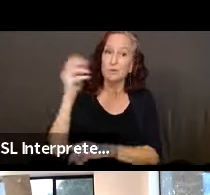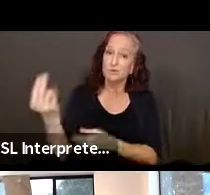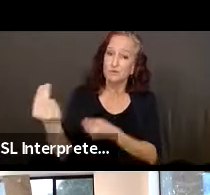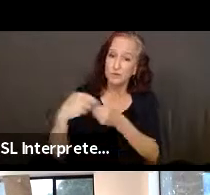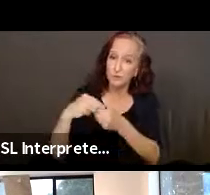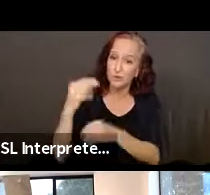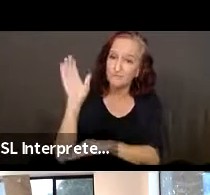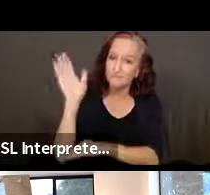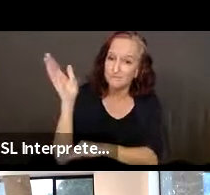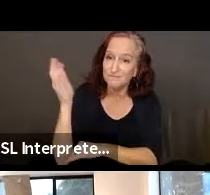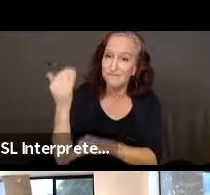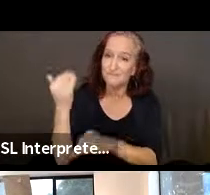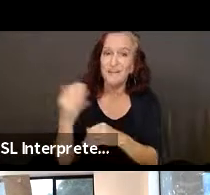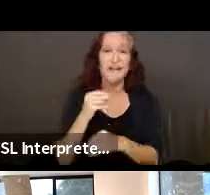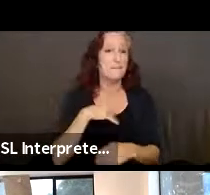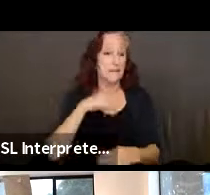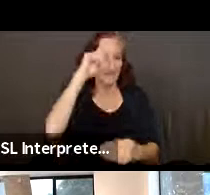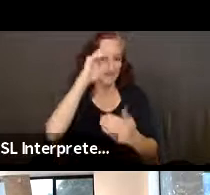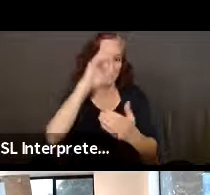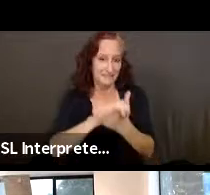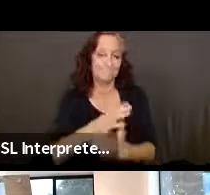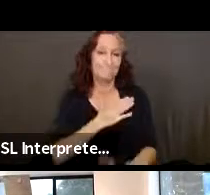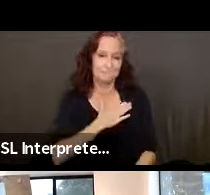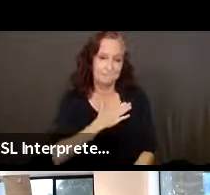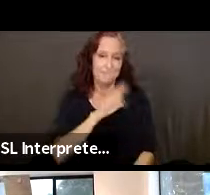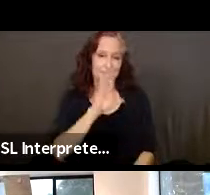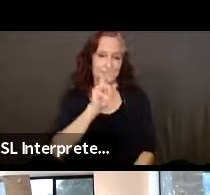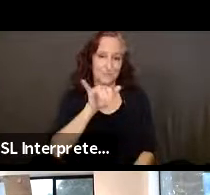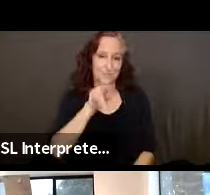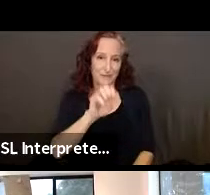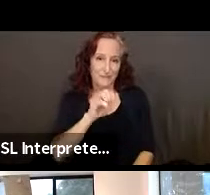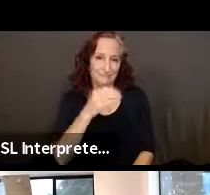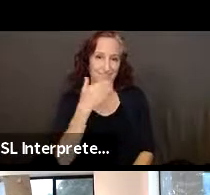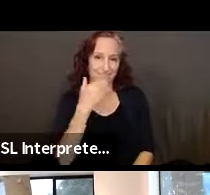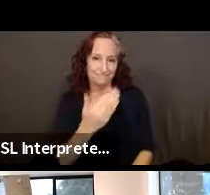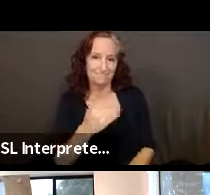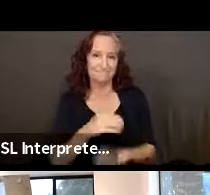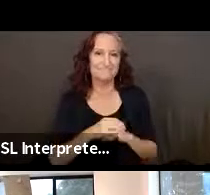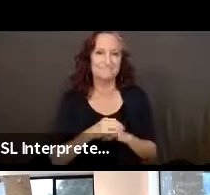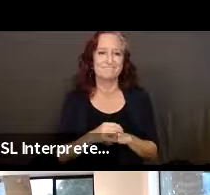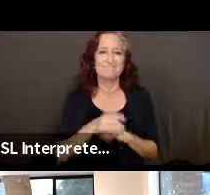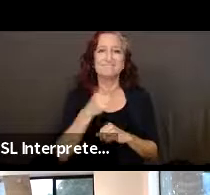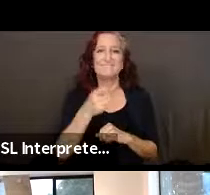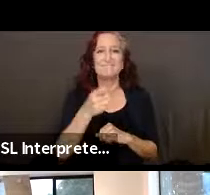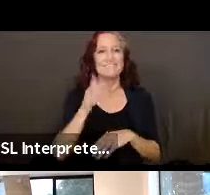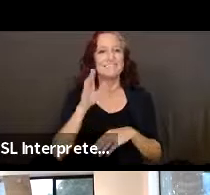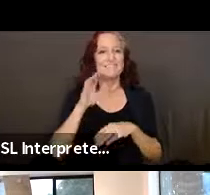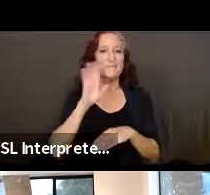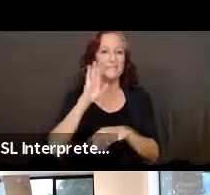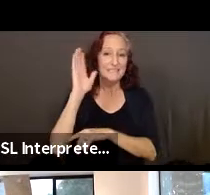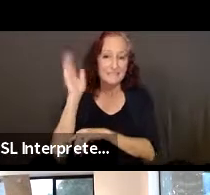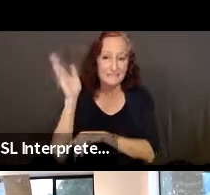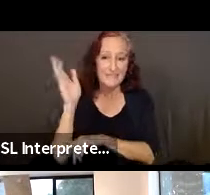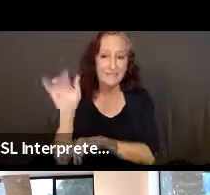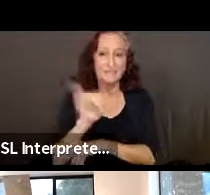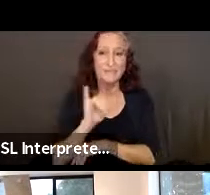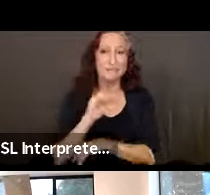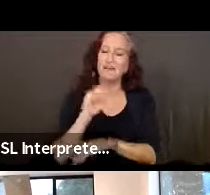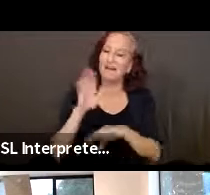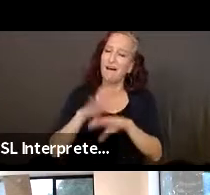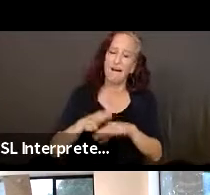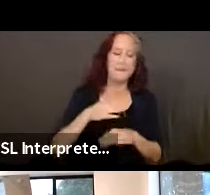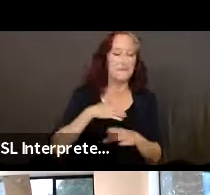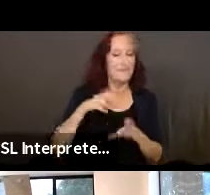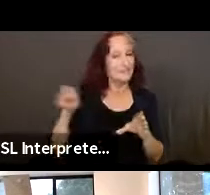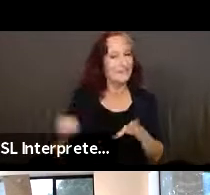my husband, Wayne Sutton here as well, who's also going to be speaking, and he's just been with me on this journey the whole